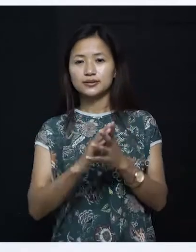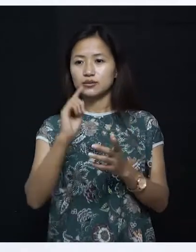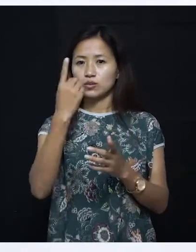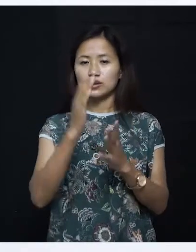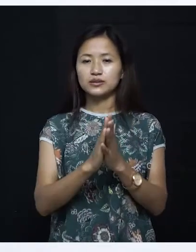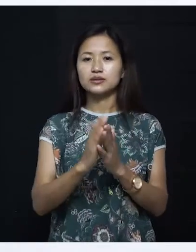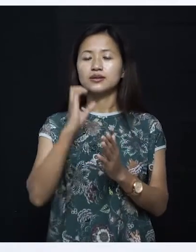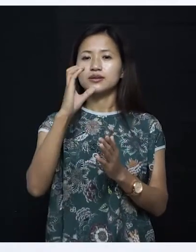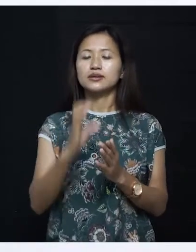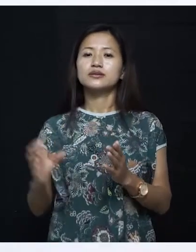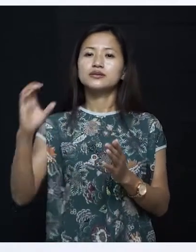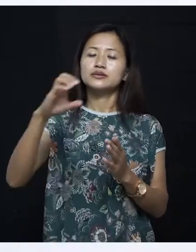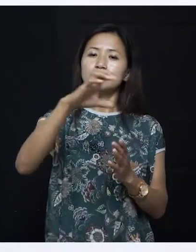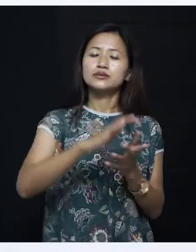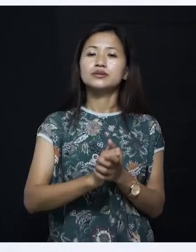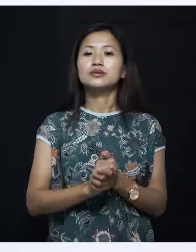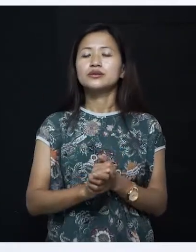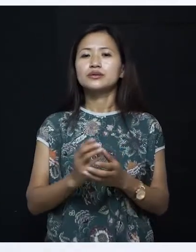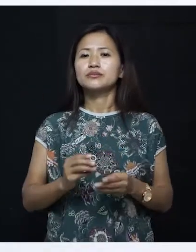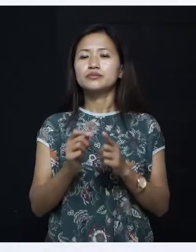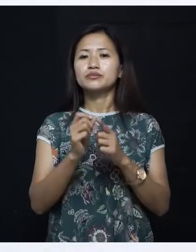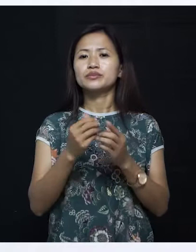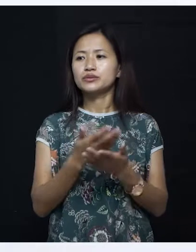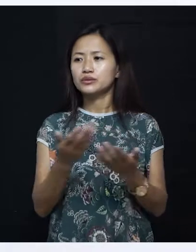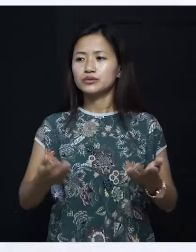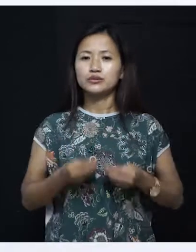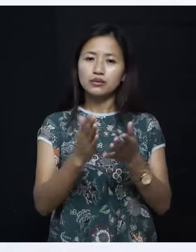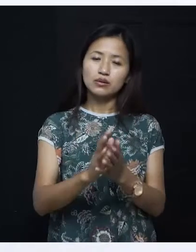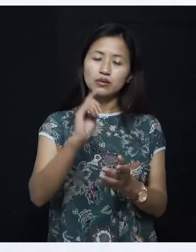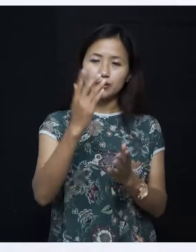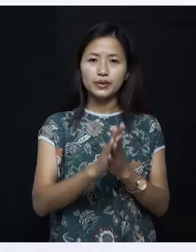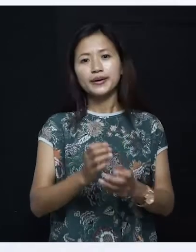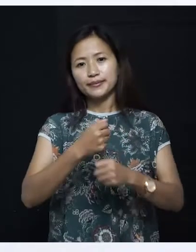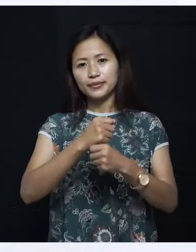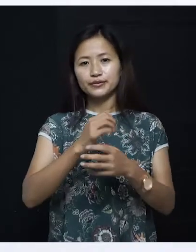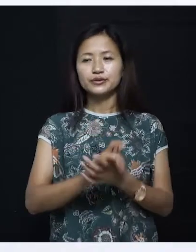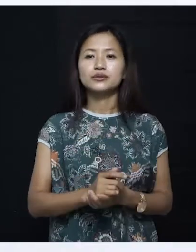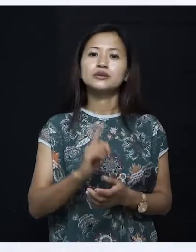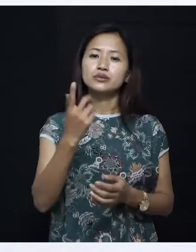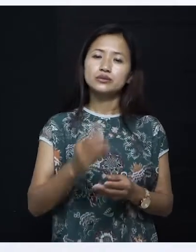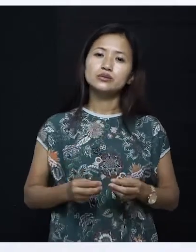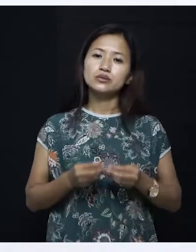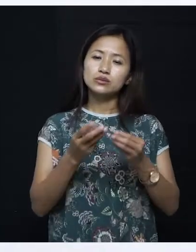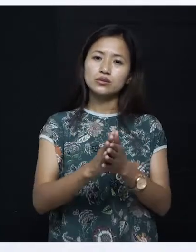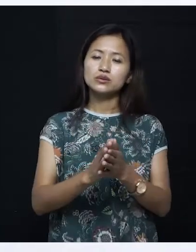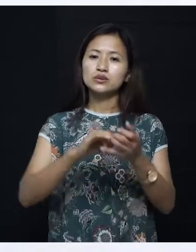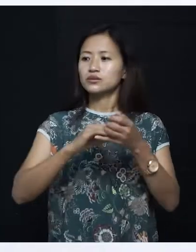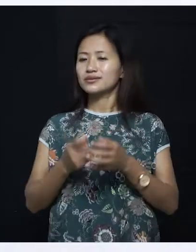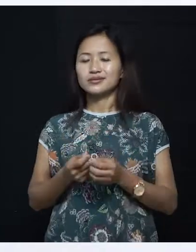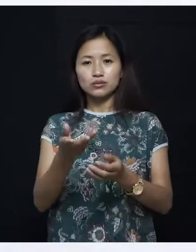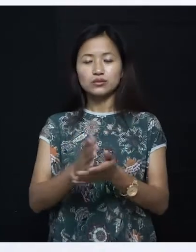country, produced or manufactured in another country, and it will be sold to another